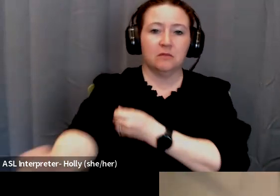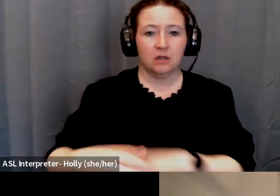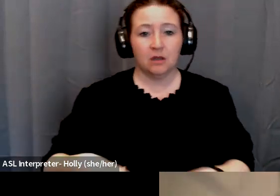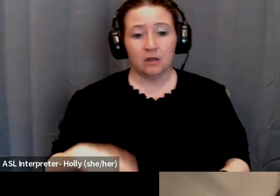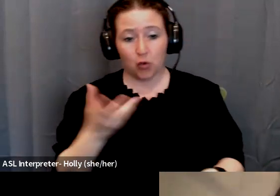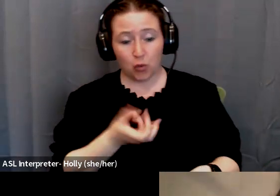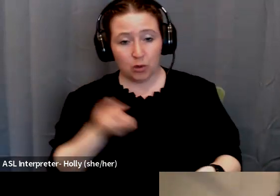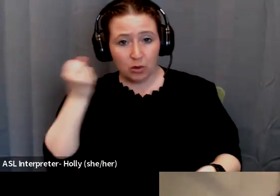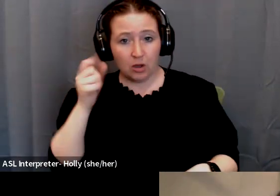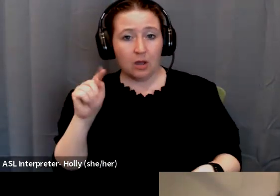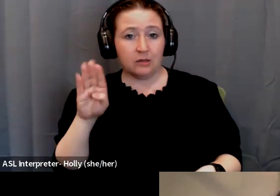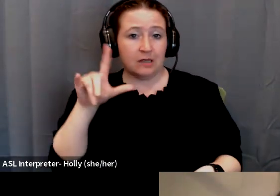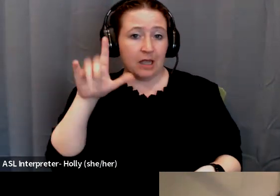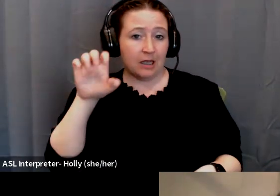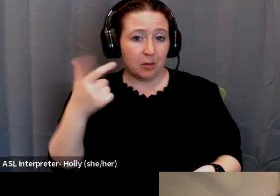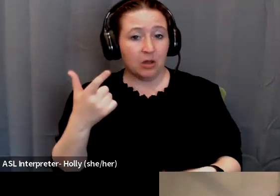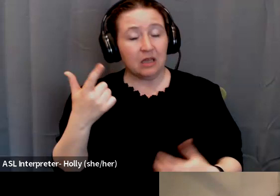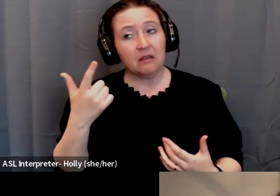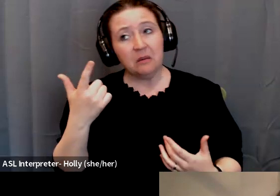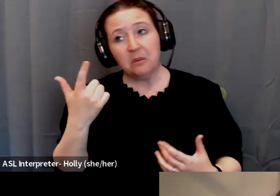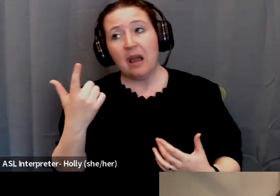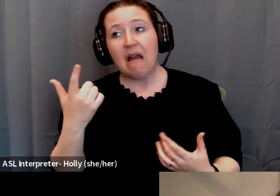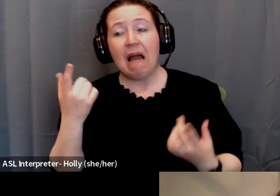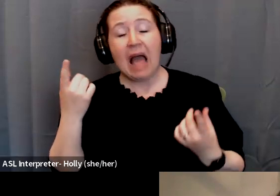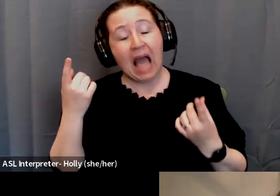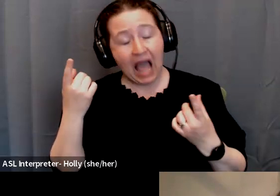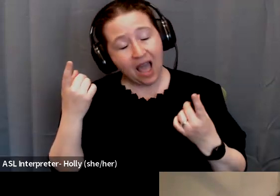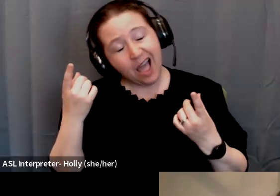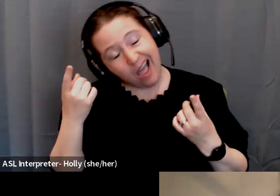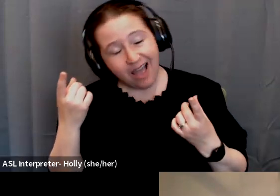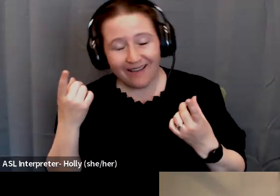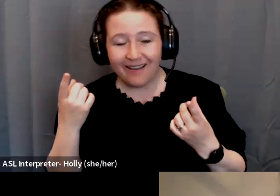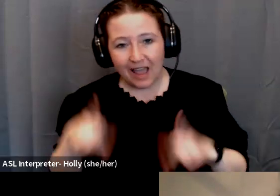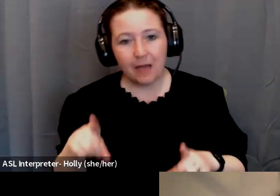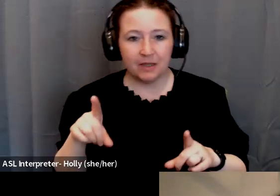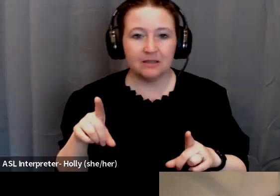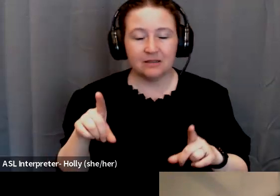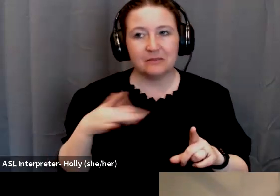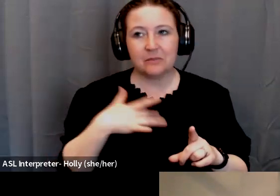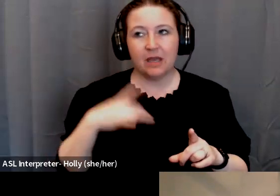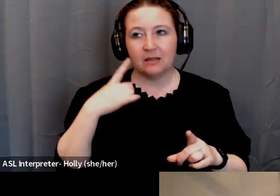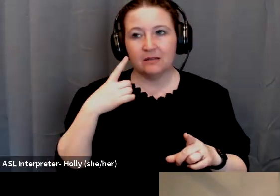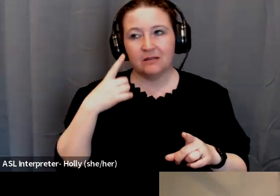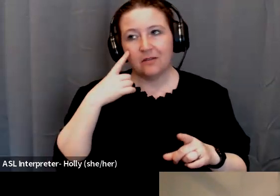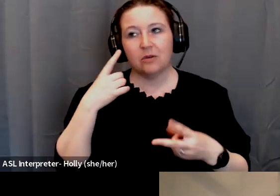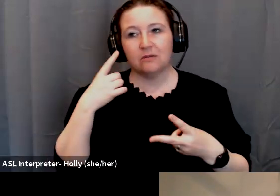also, it's done. It's usually done for one of two reasons.